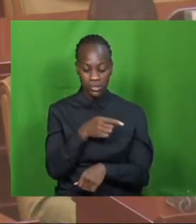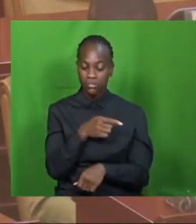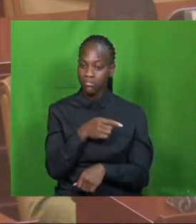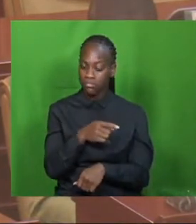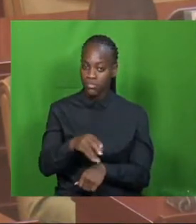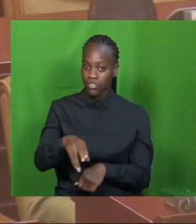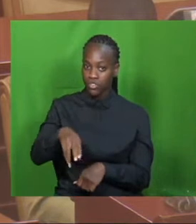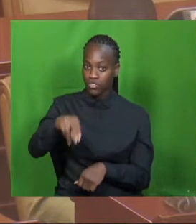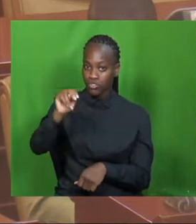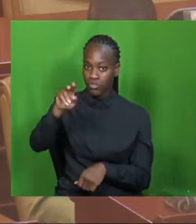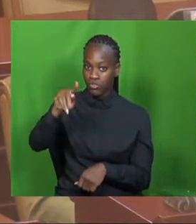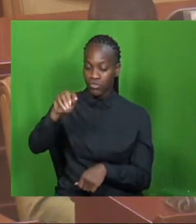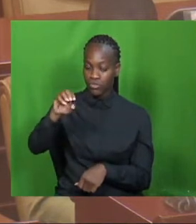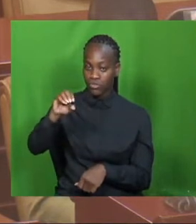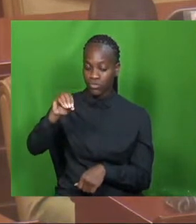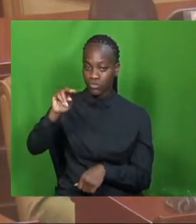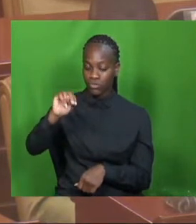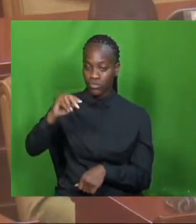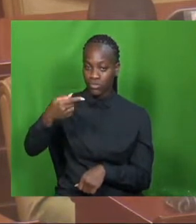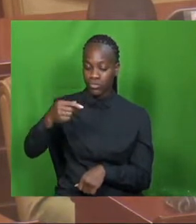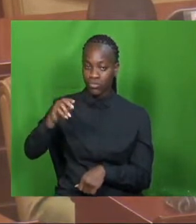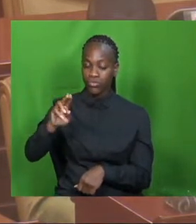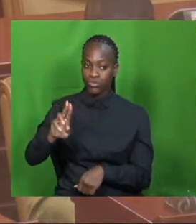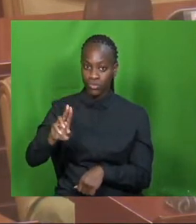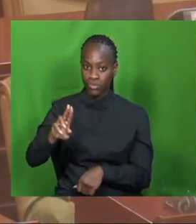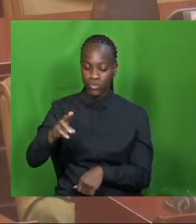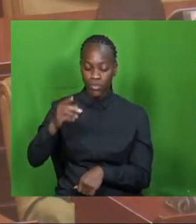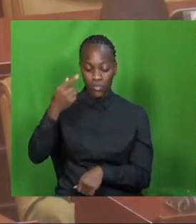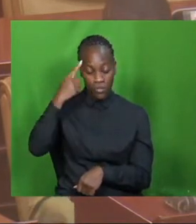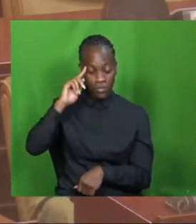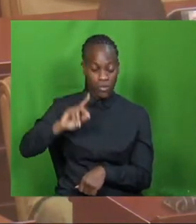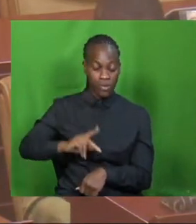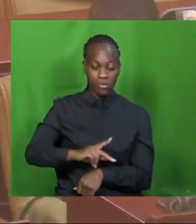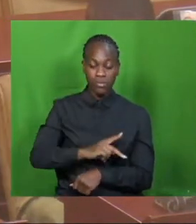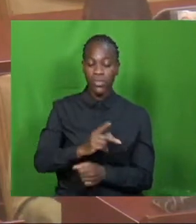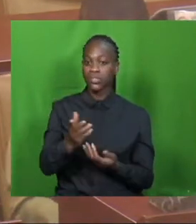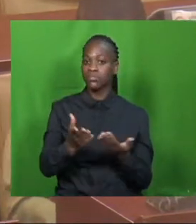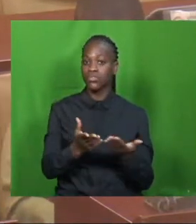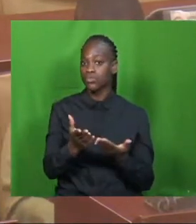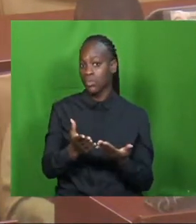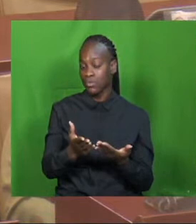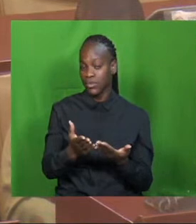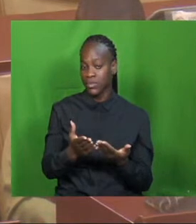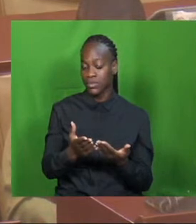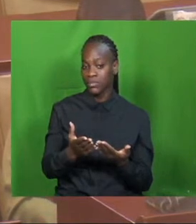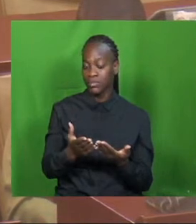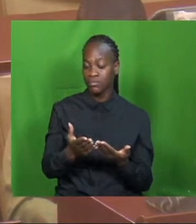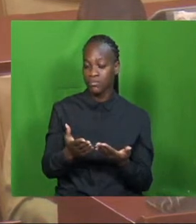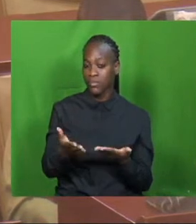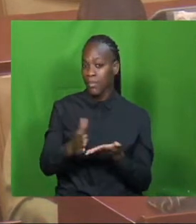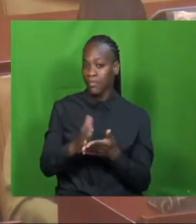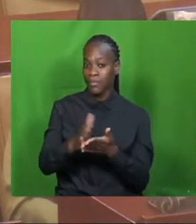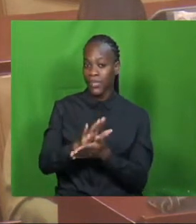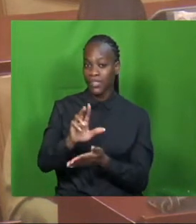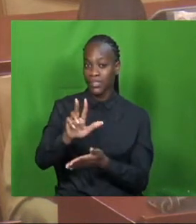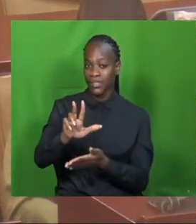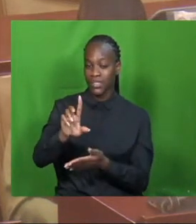Mr. Speaker, page 31, item number V, just before closing. We only have parliamentary